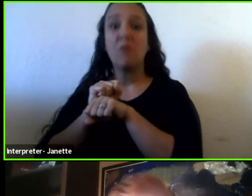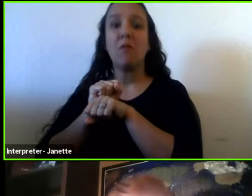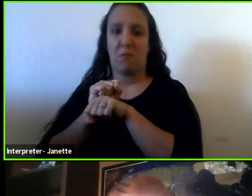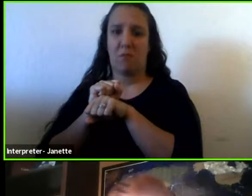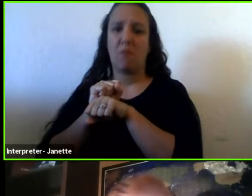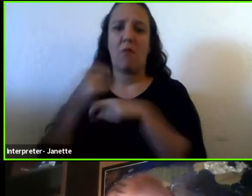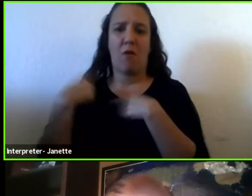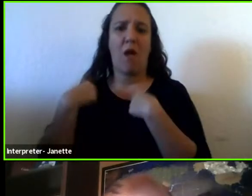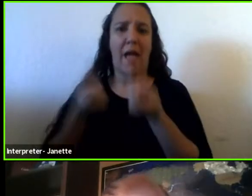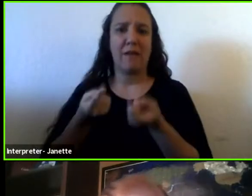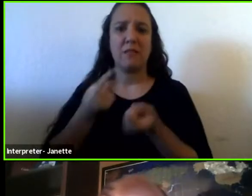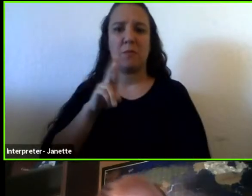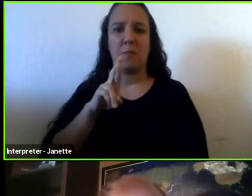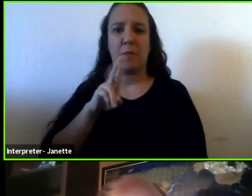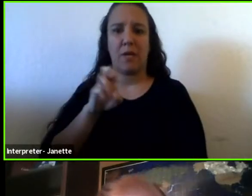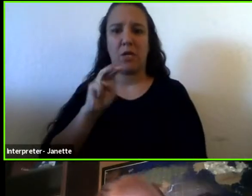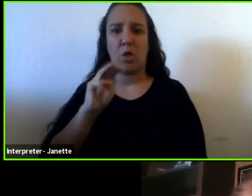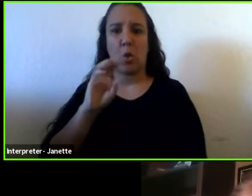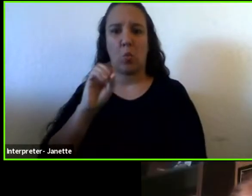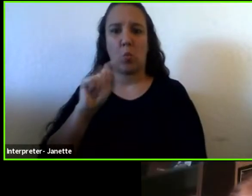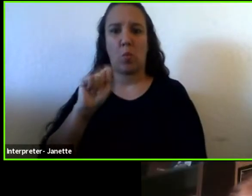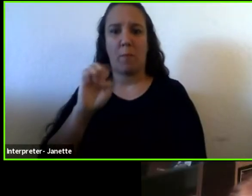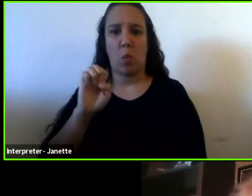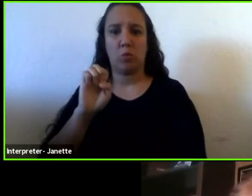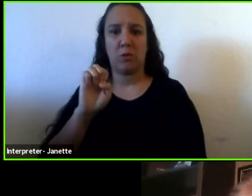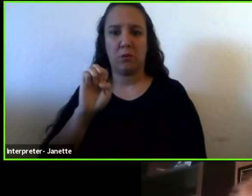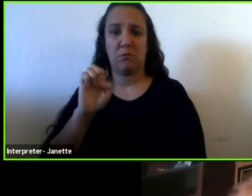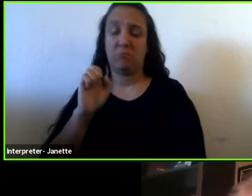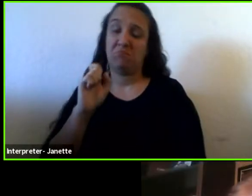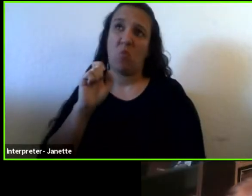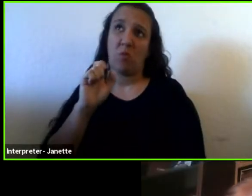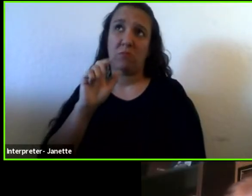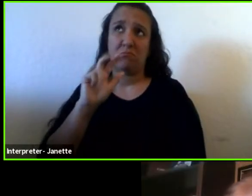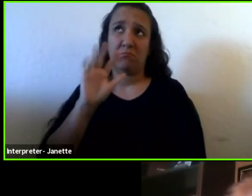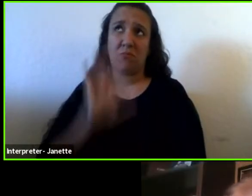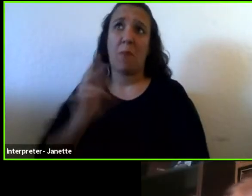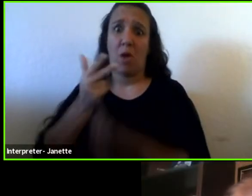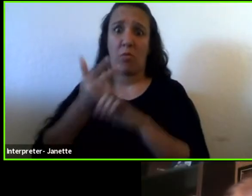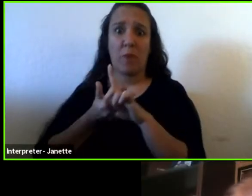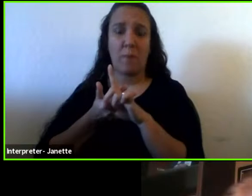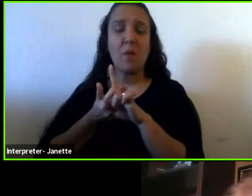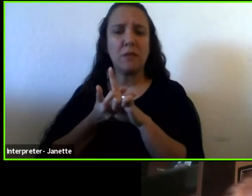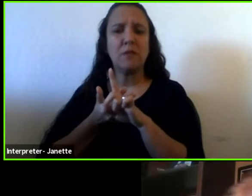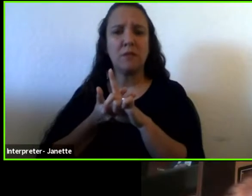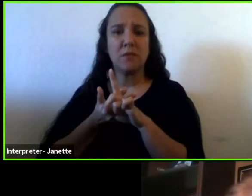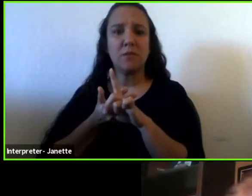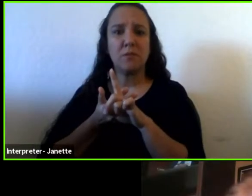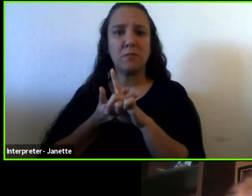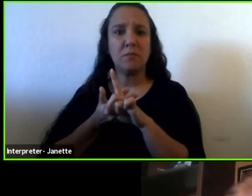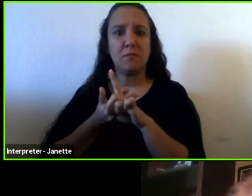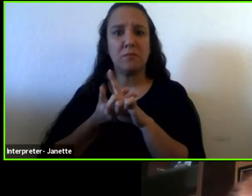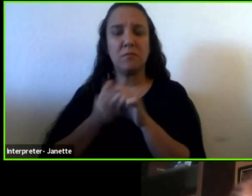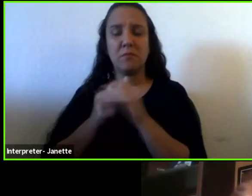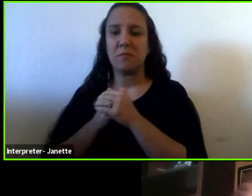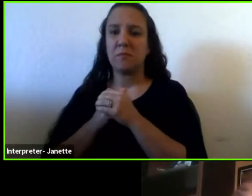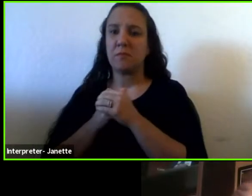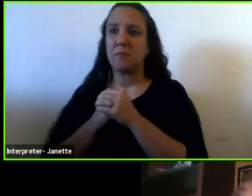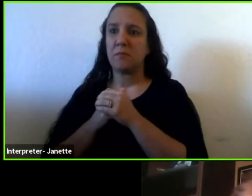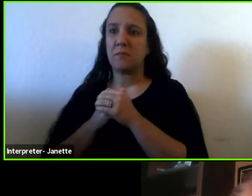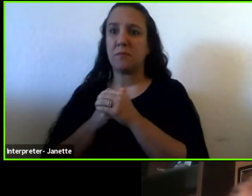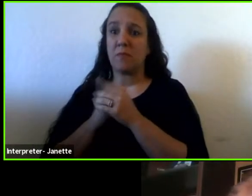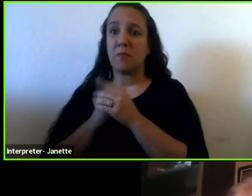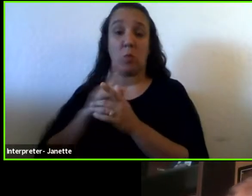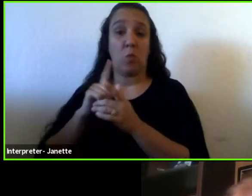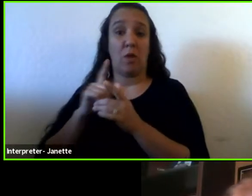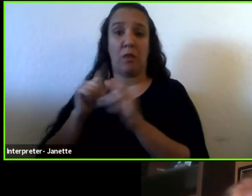has been for some 90 days now. So, I think the key to, this surviving this